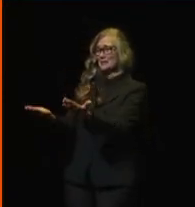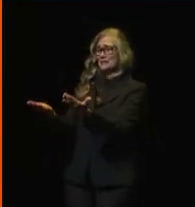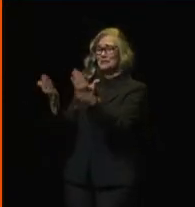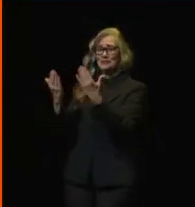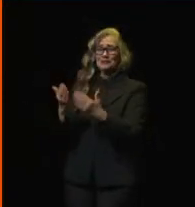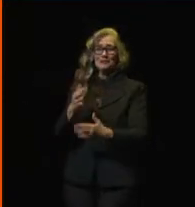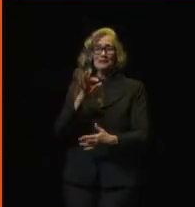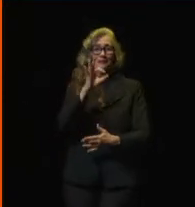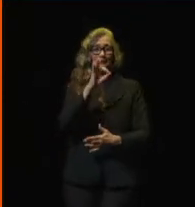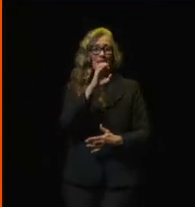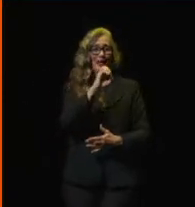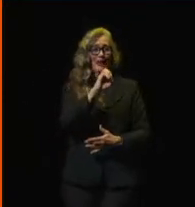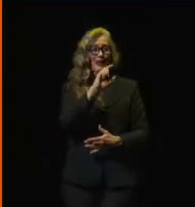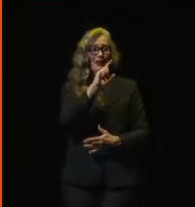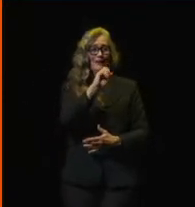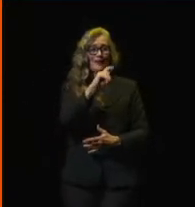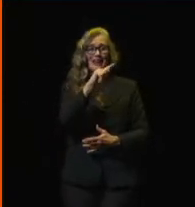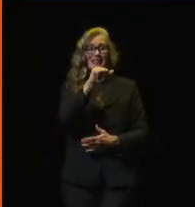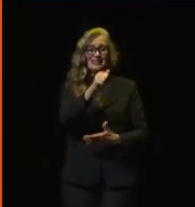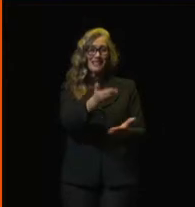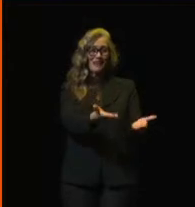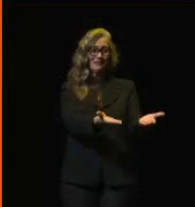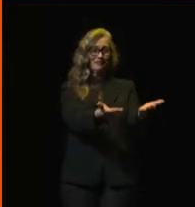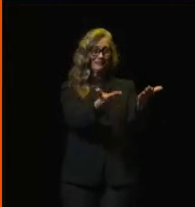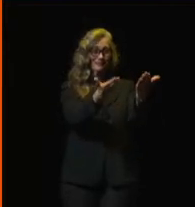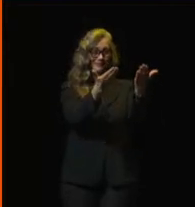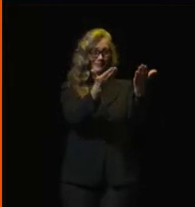Felipa, can you please stand?